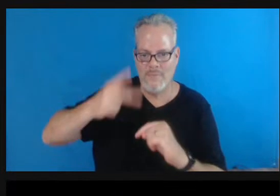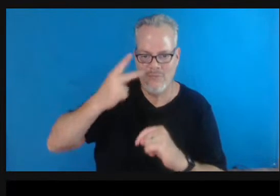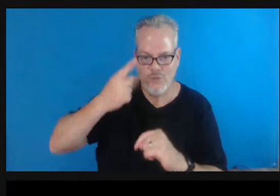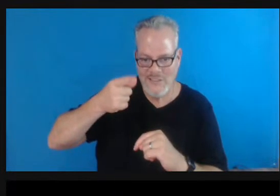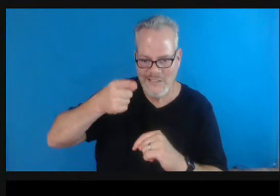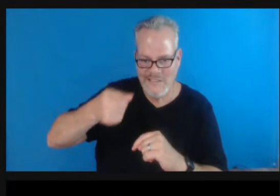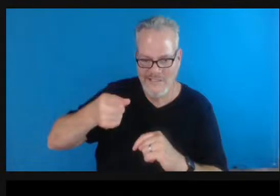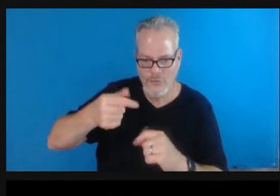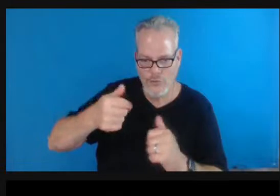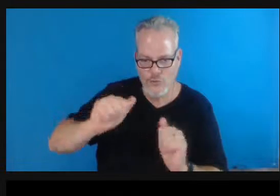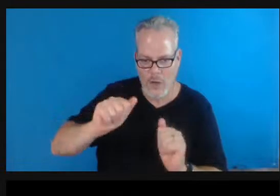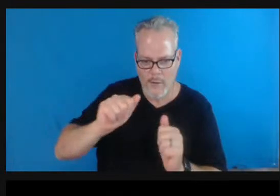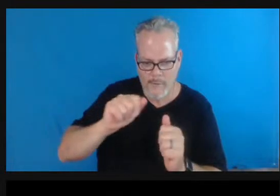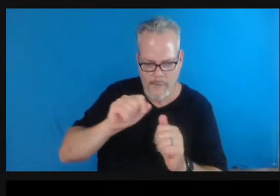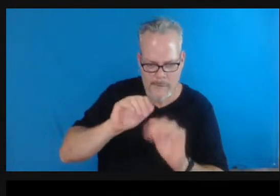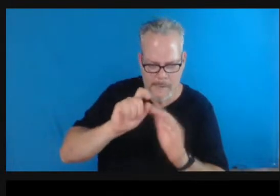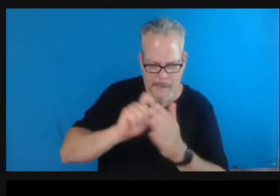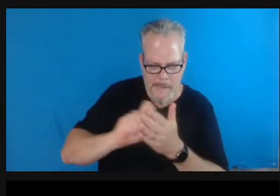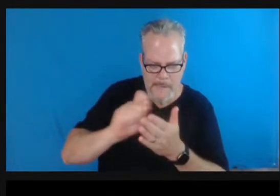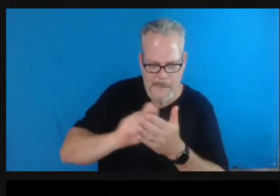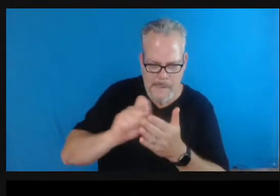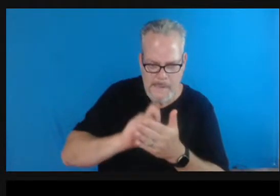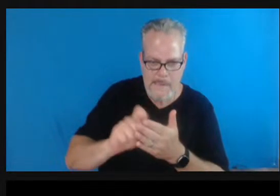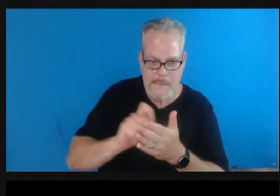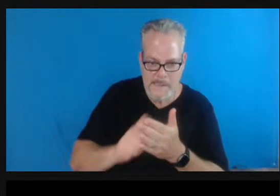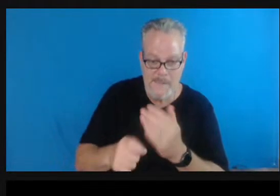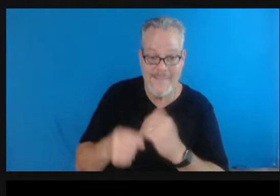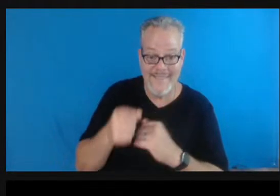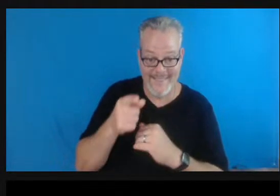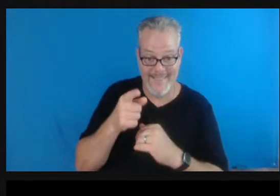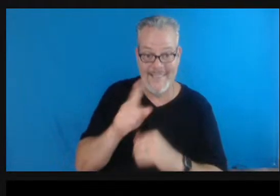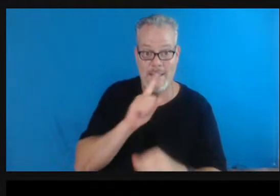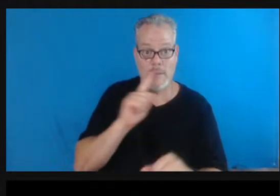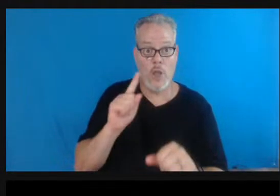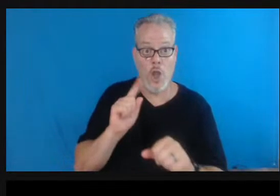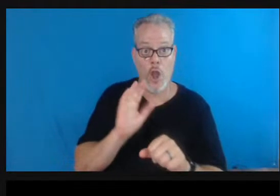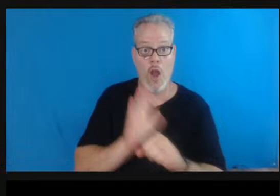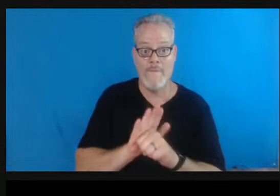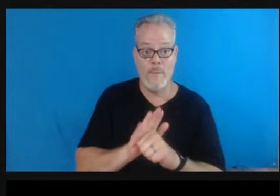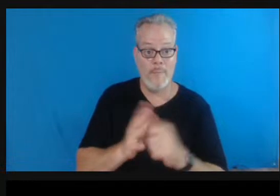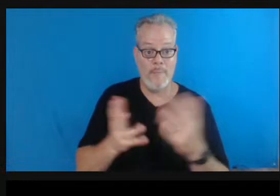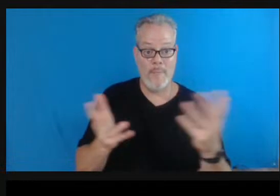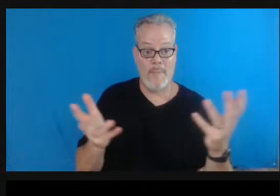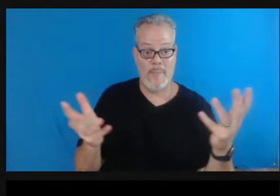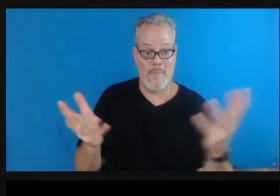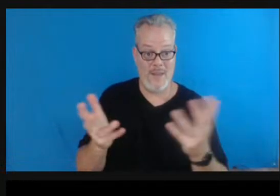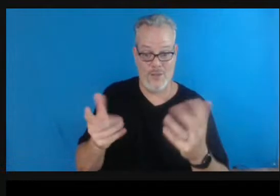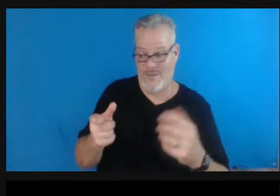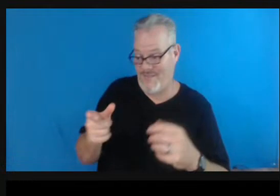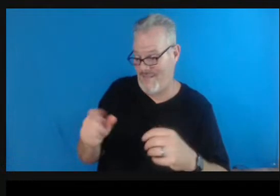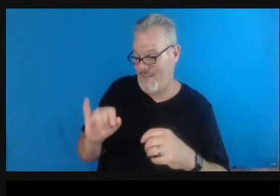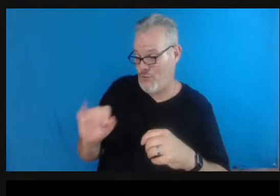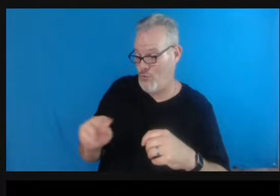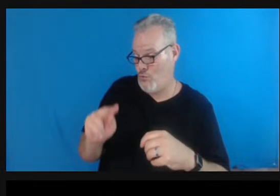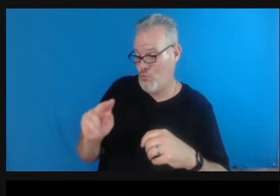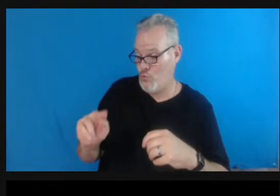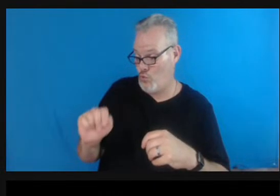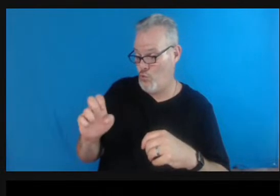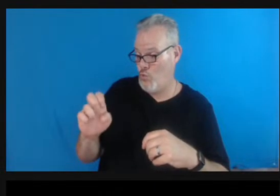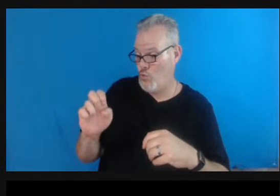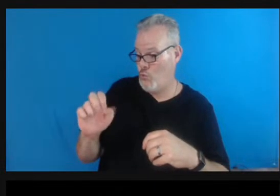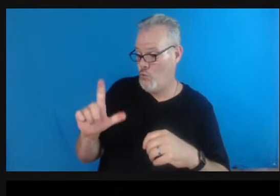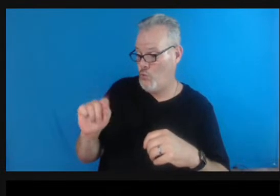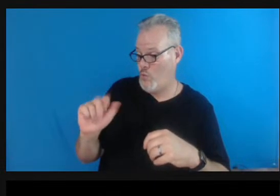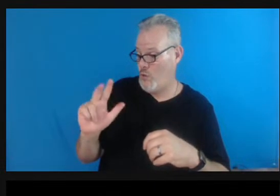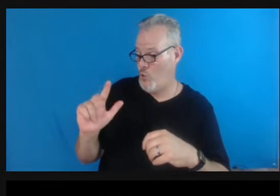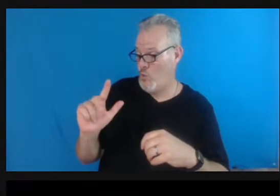together. And so this is confirmation that when we hear that 2023 lavas are coming out,